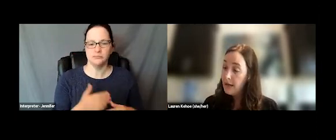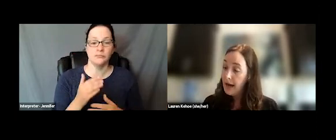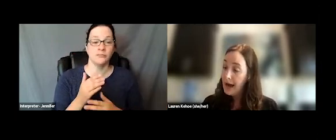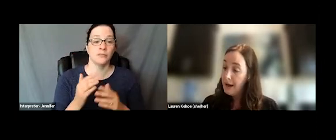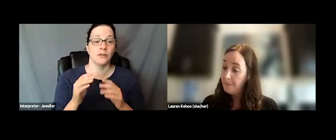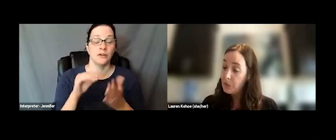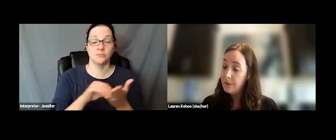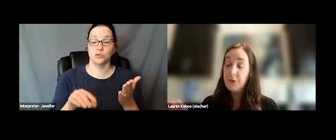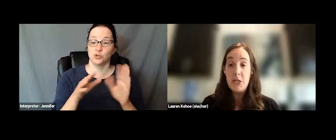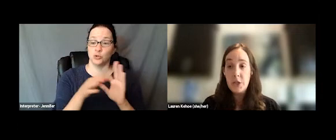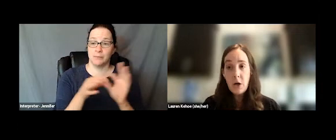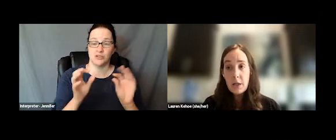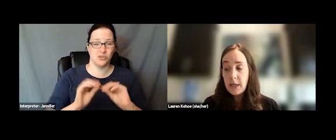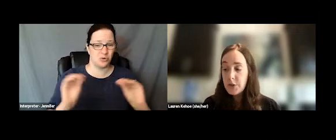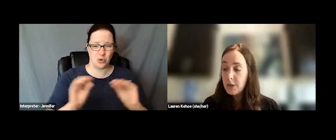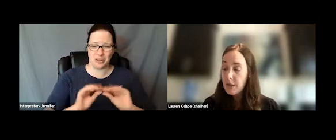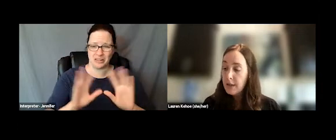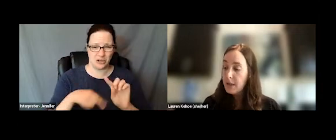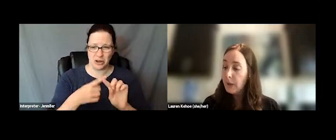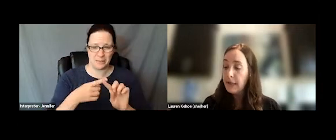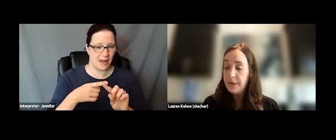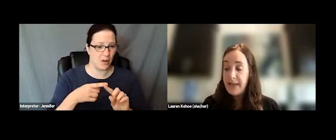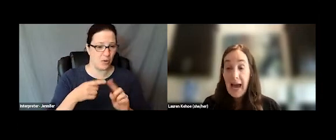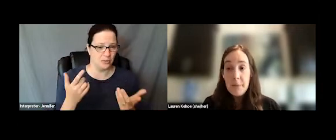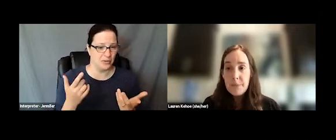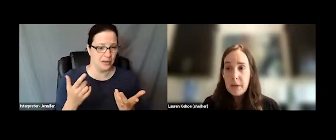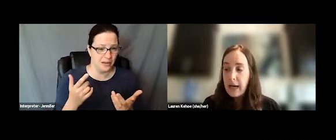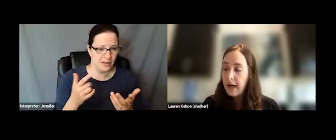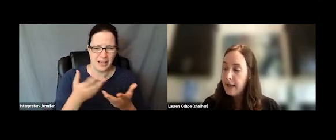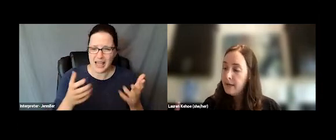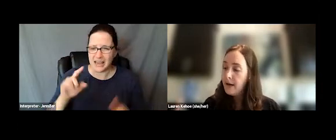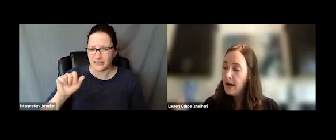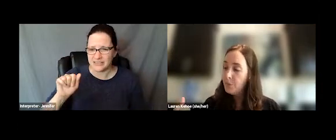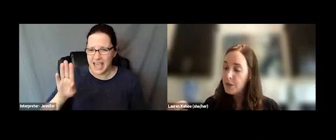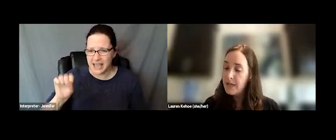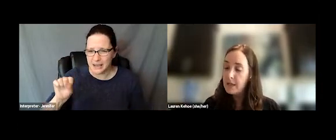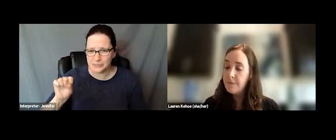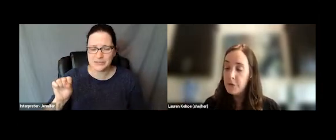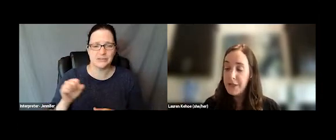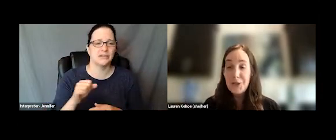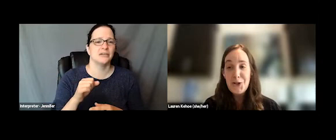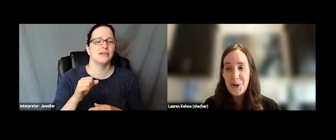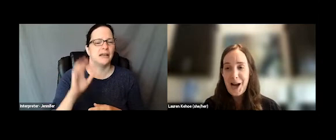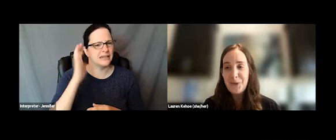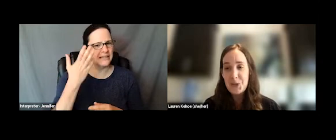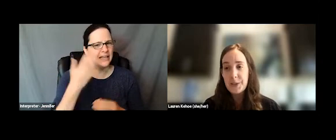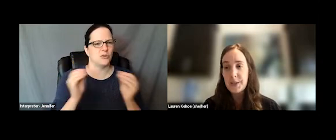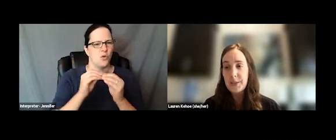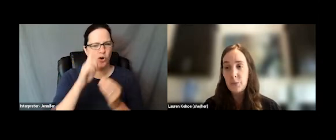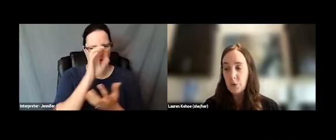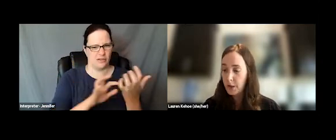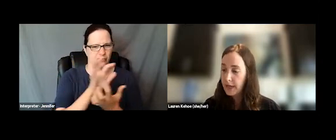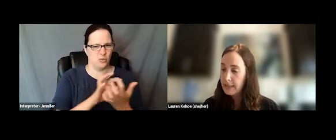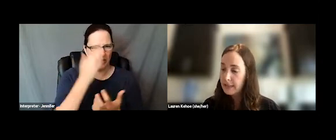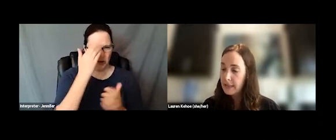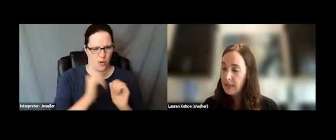clear information architecture. There were a lot of tabs per guide, which made it confusing to know how resources